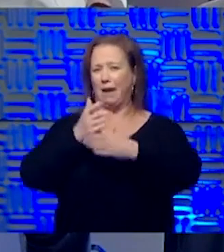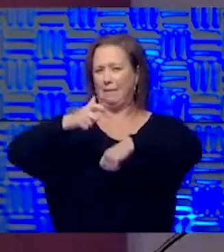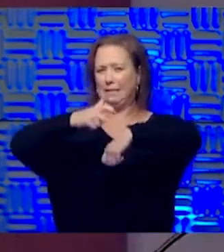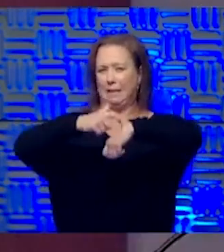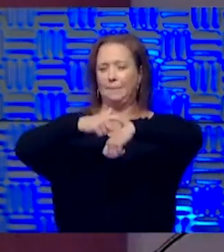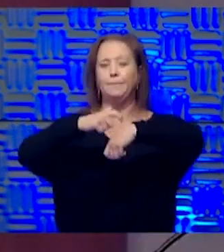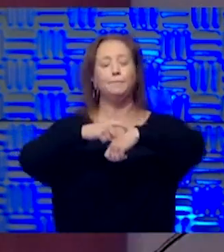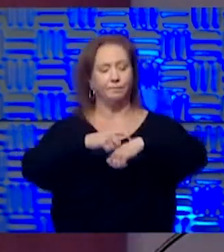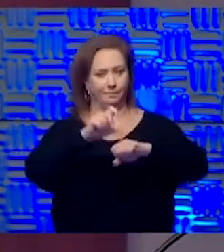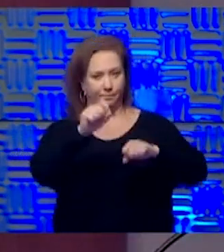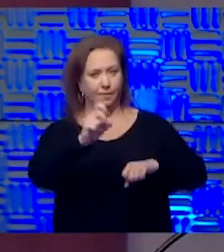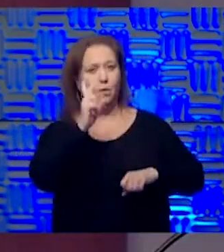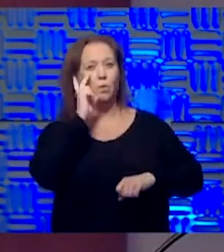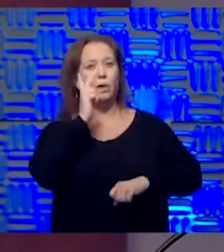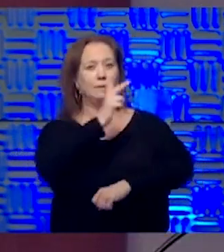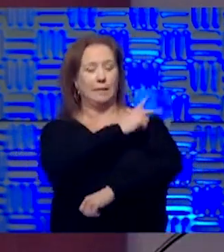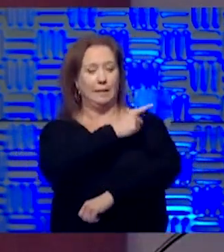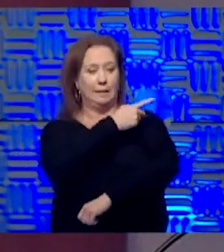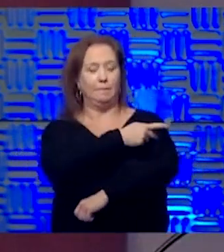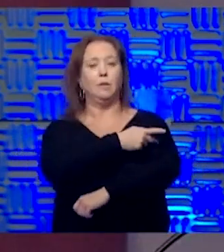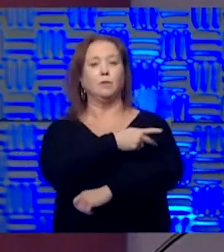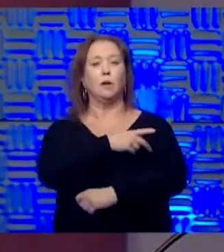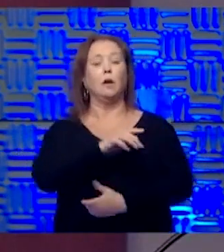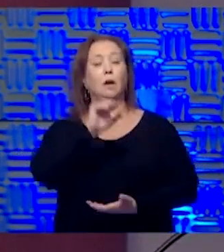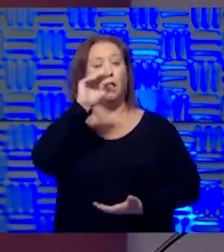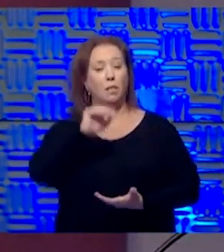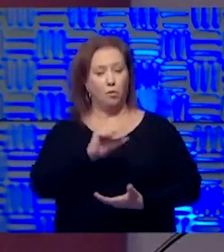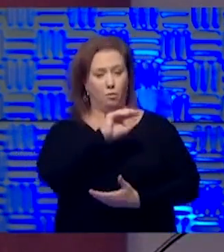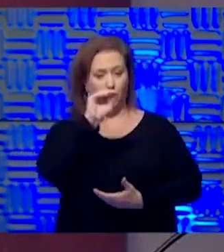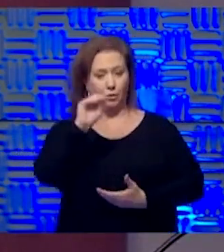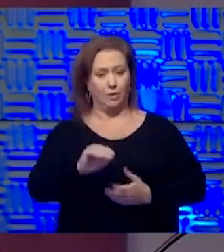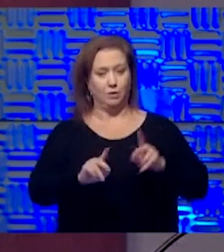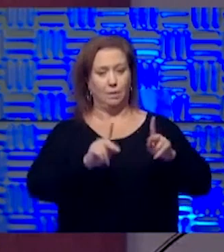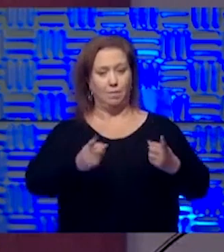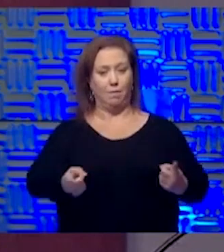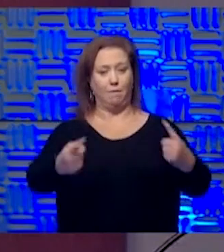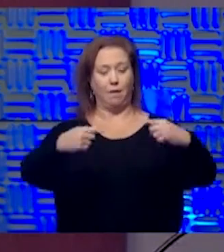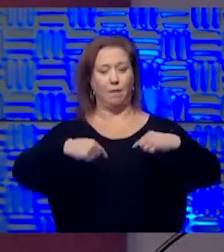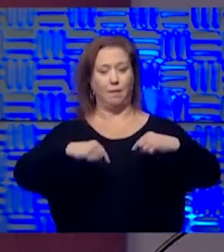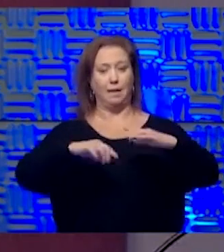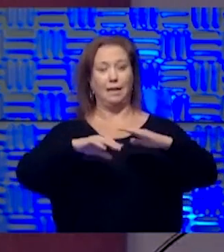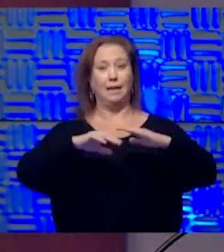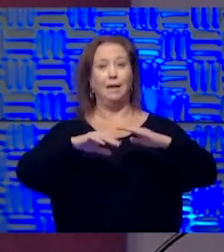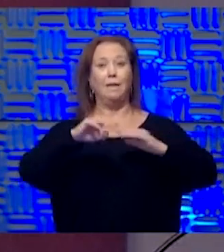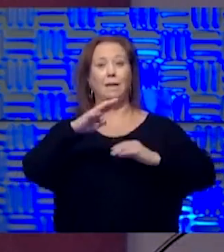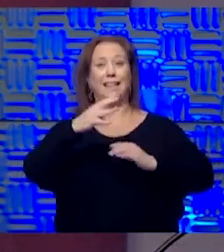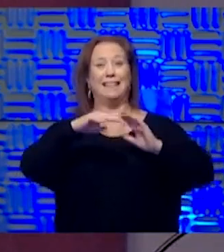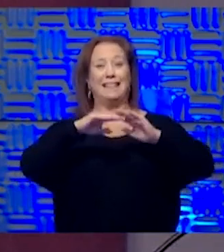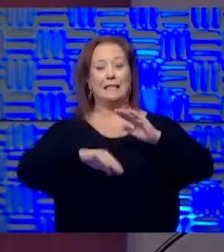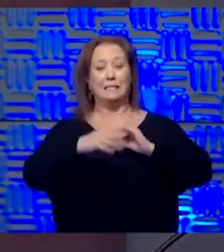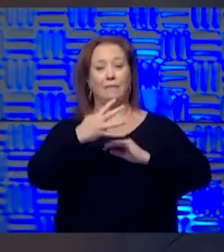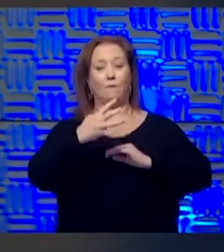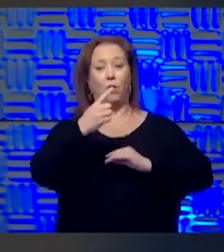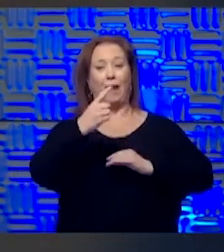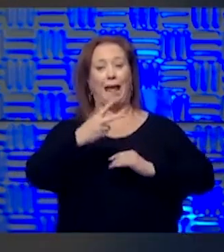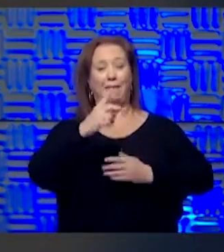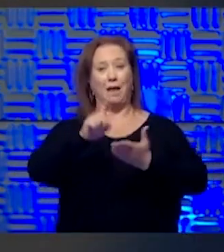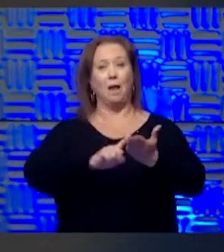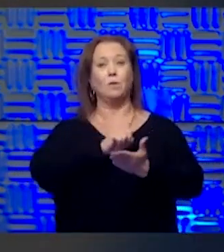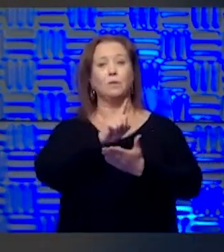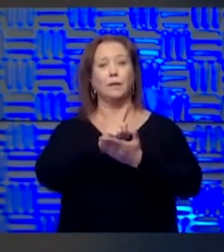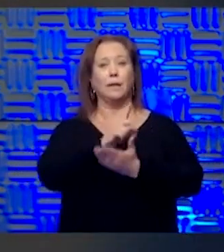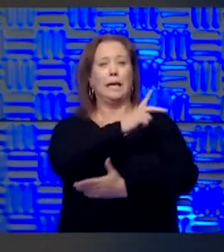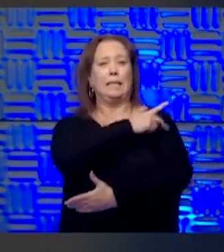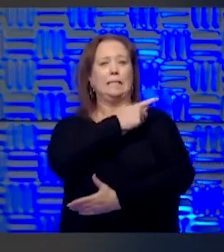Right. We have seen patients. We have a lower percentage of patients coming to the hospital in less than 4.5 hours. This particular patient